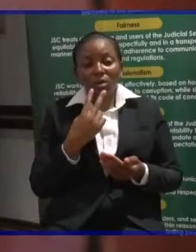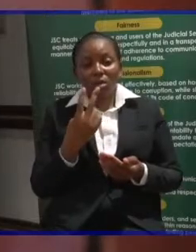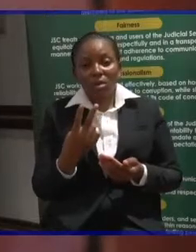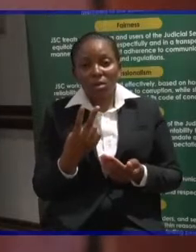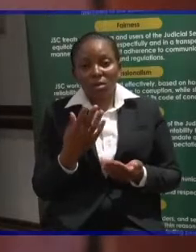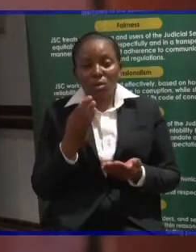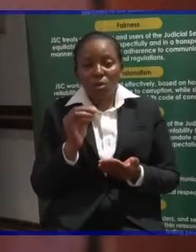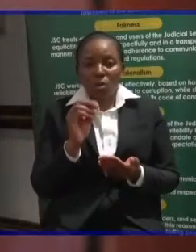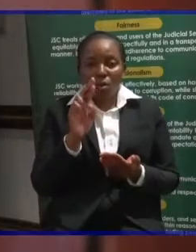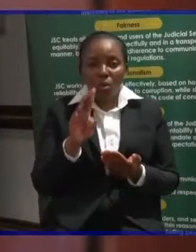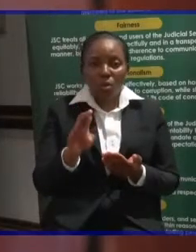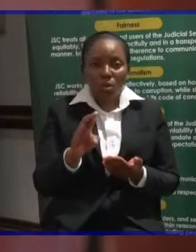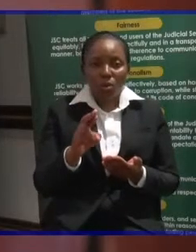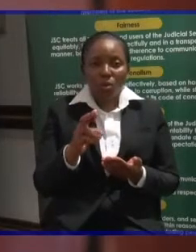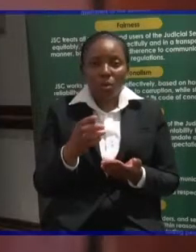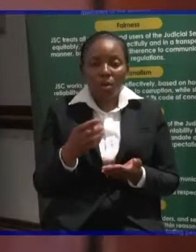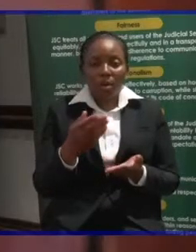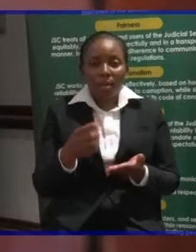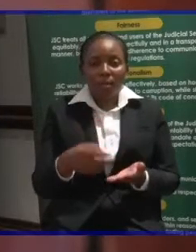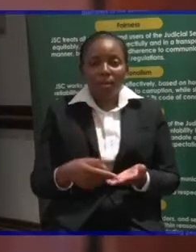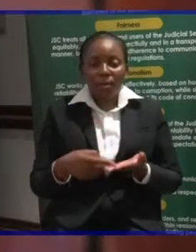or it can be adjusted